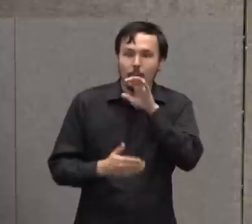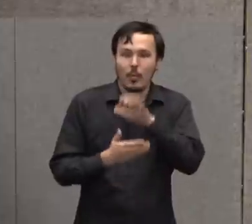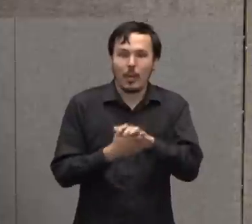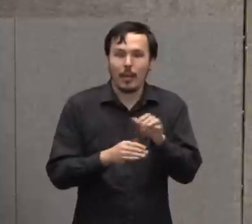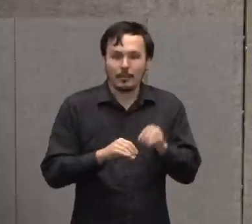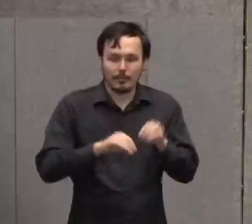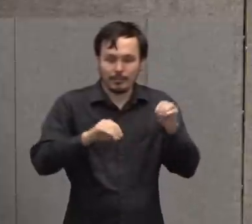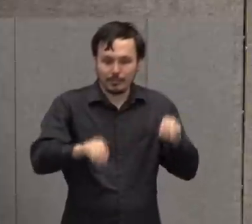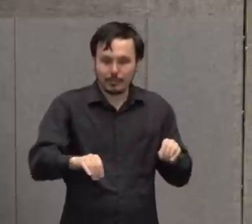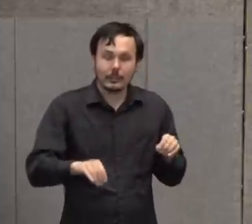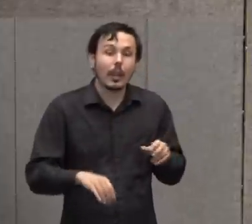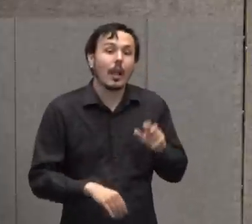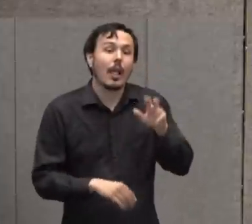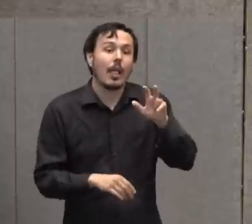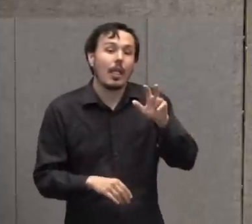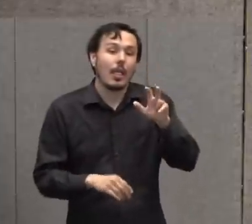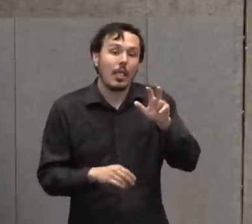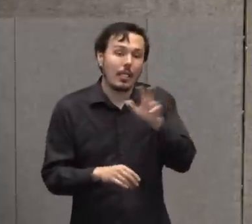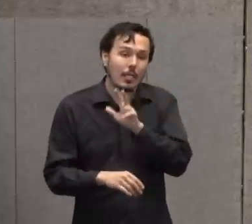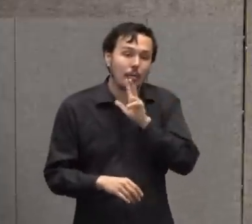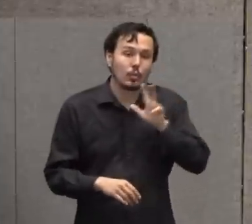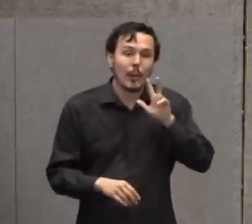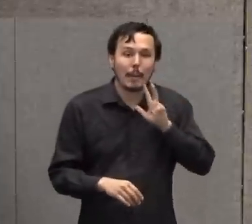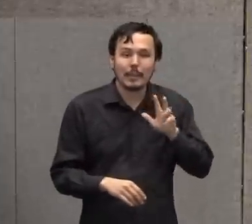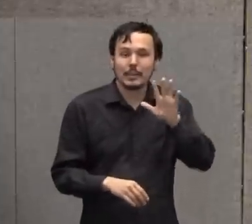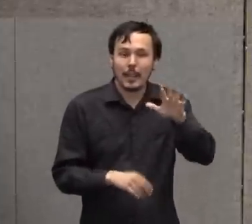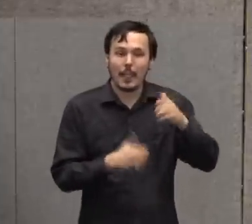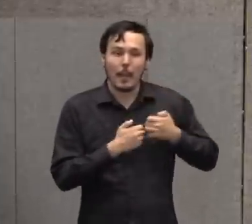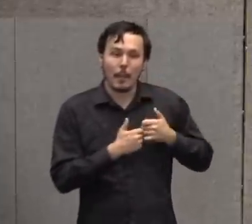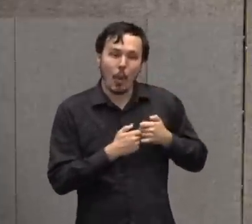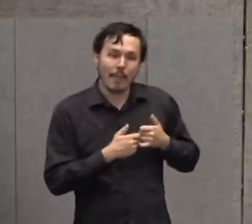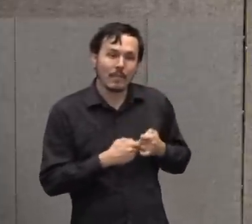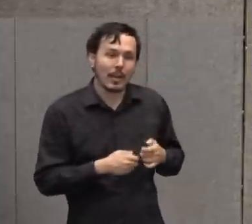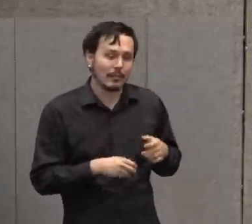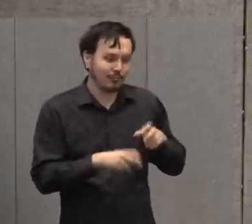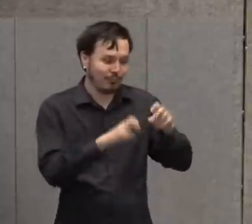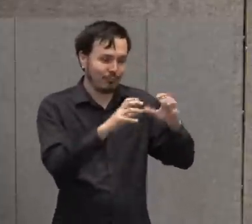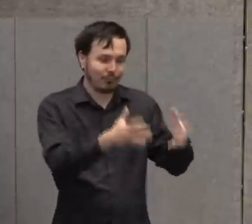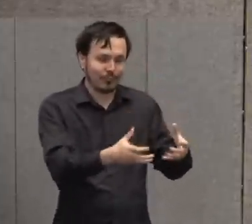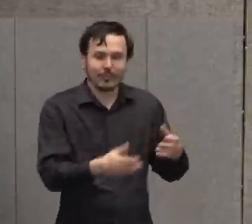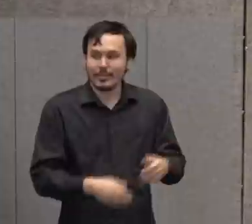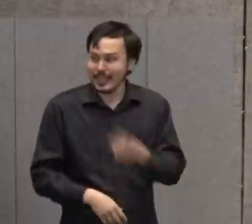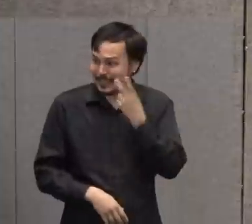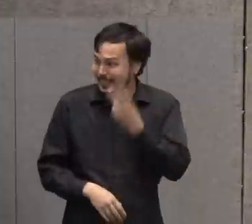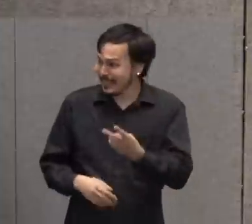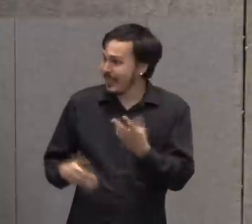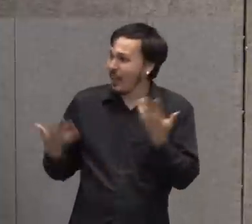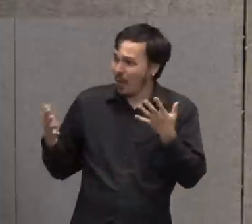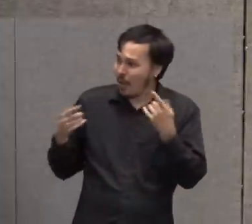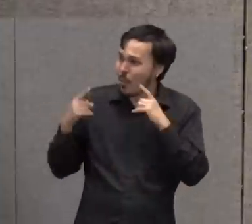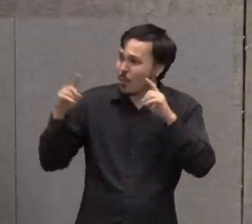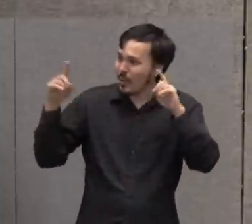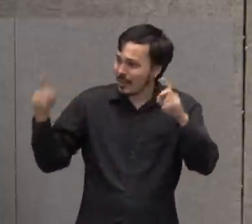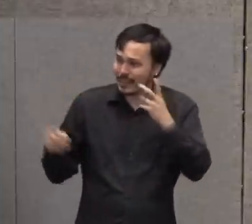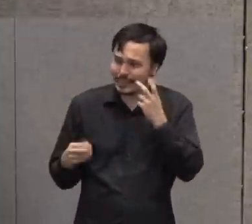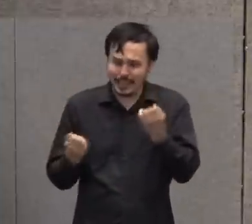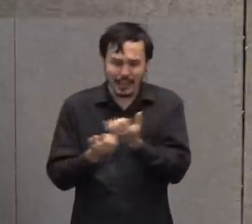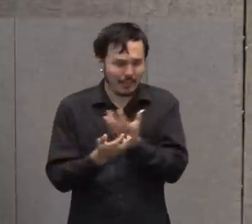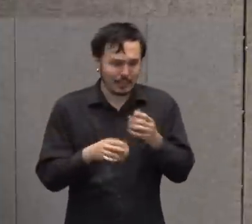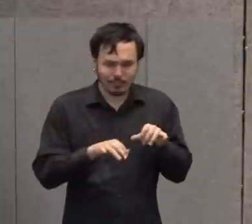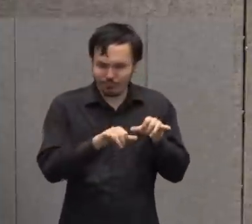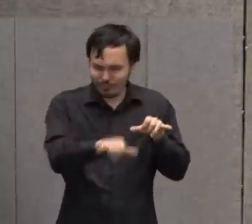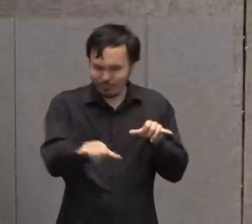tables apart. The triplets and their boyfriends moved the other 3 pairs. "You see?" Mr. Comfort said, "it all worked out." "I see everything is